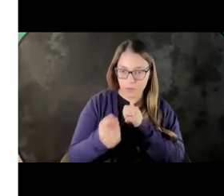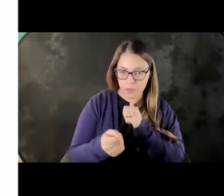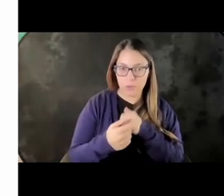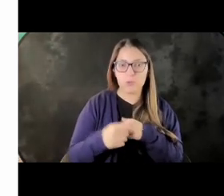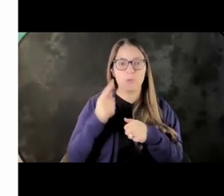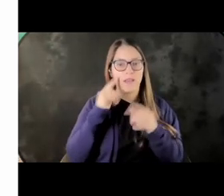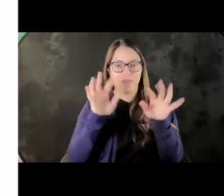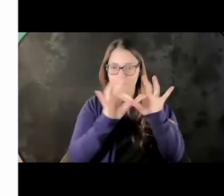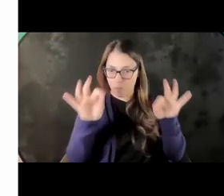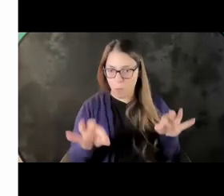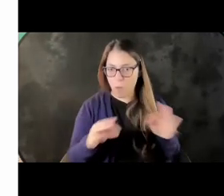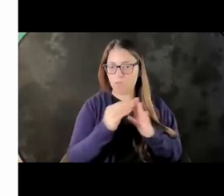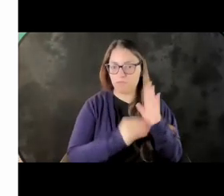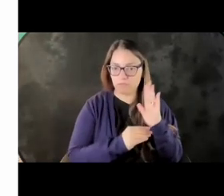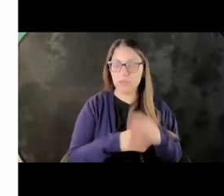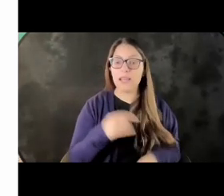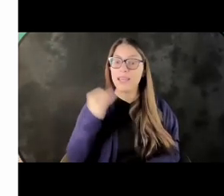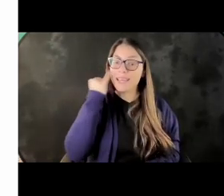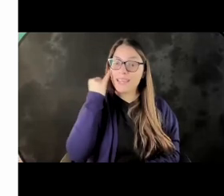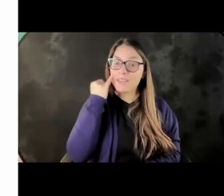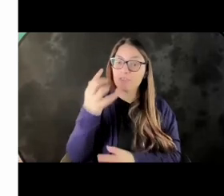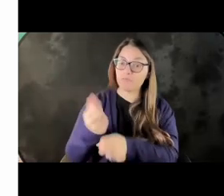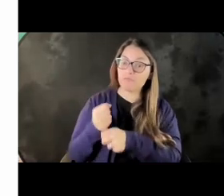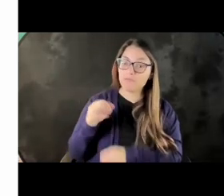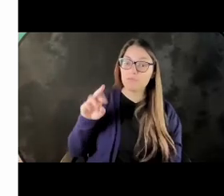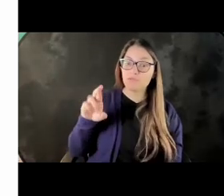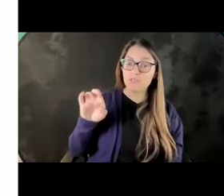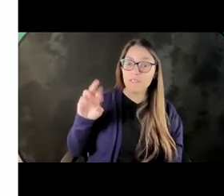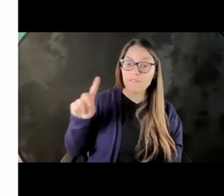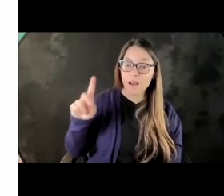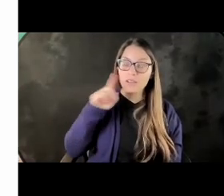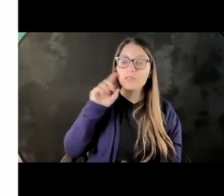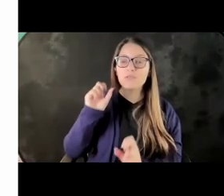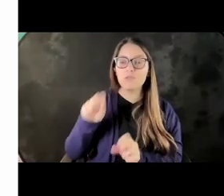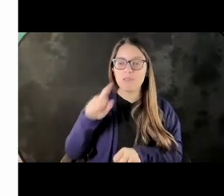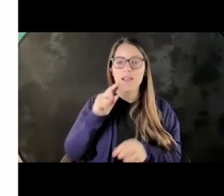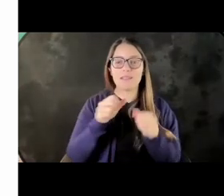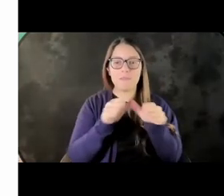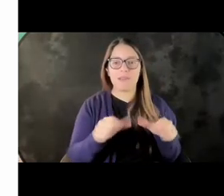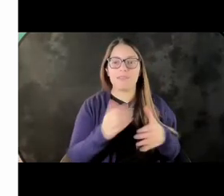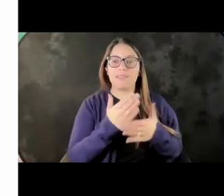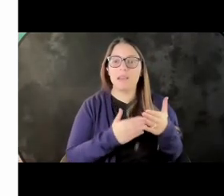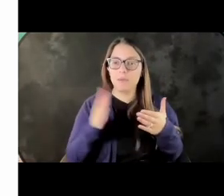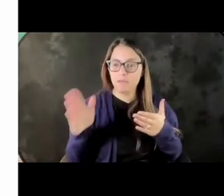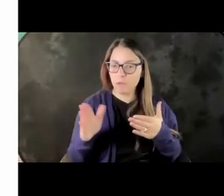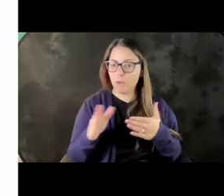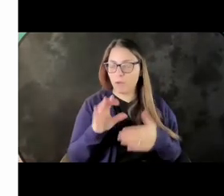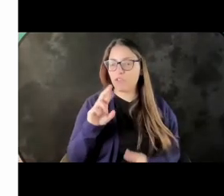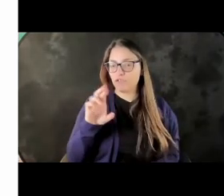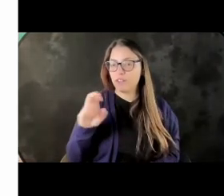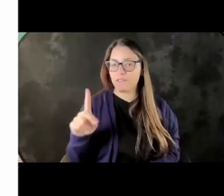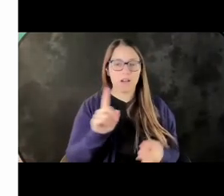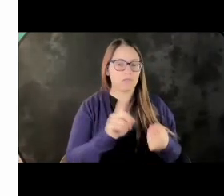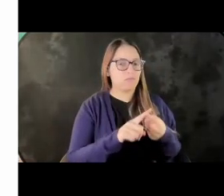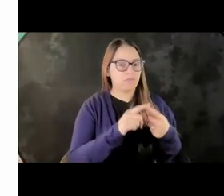refund, so that you can at least deposit a portion of your refund into your ABLE